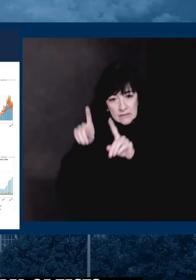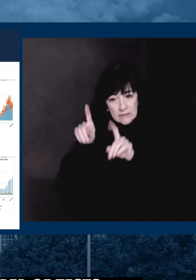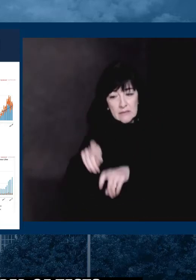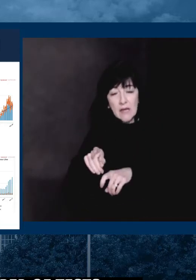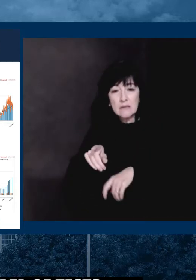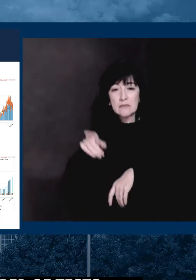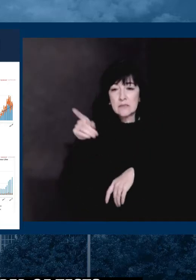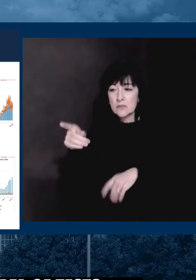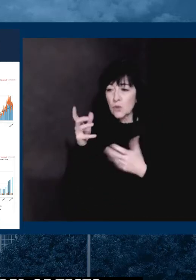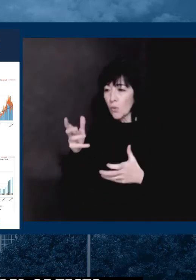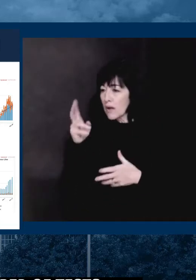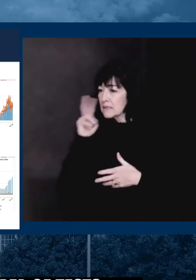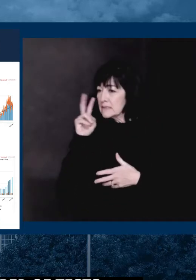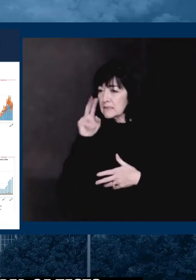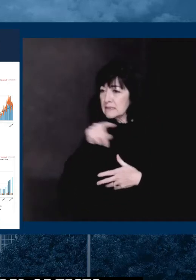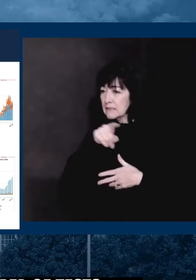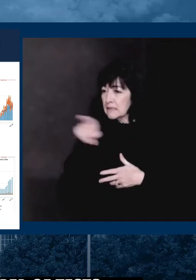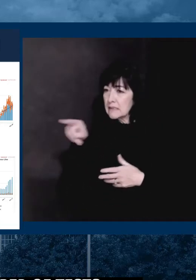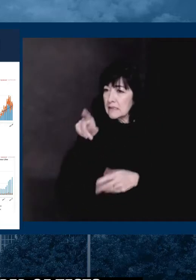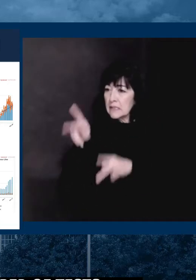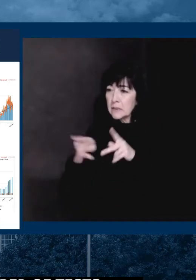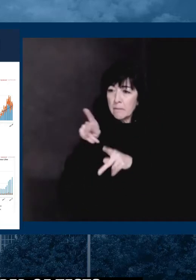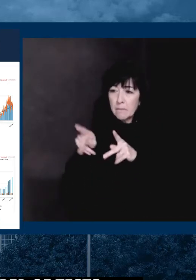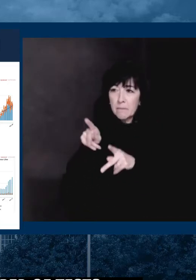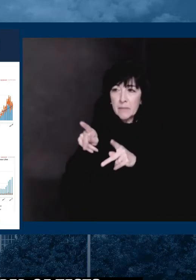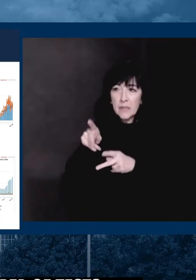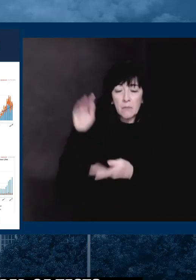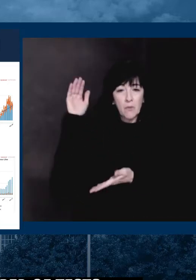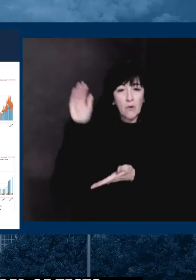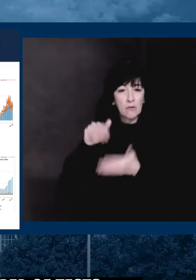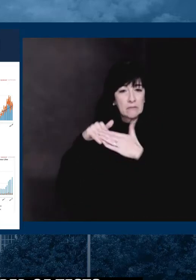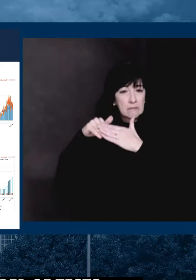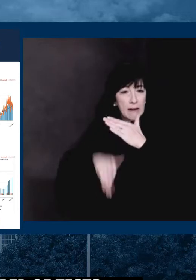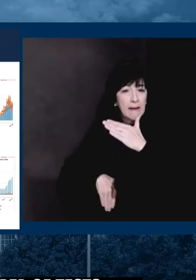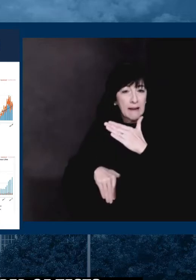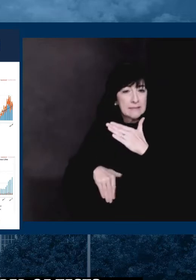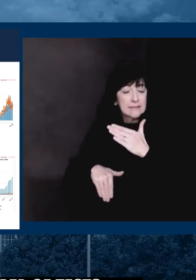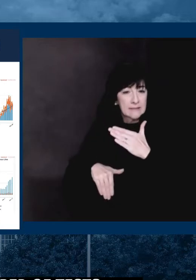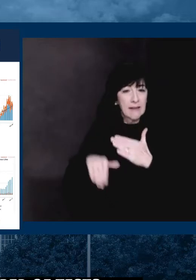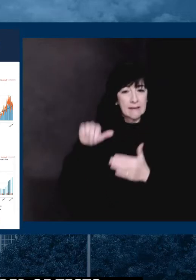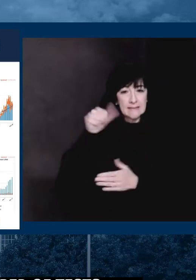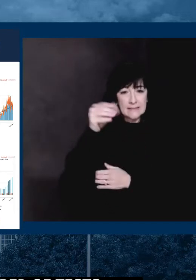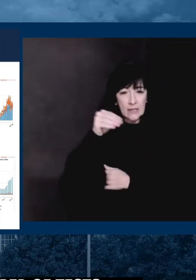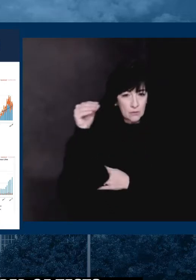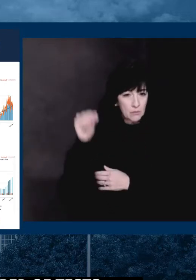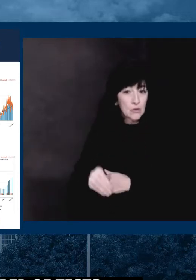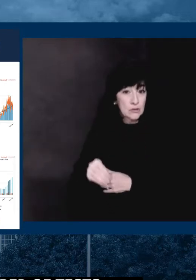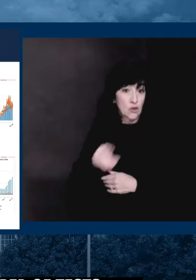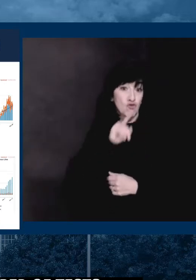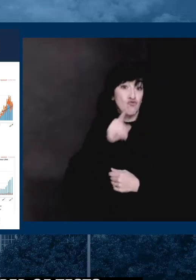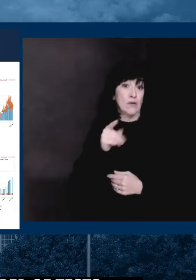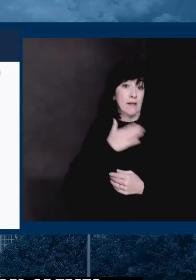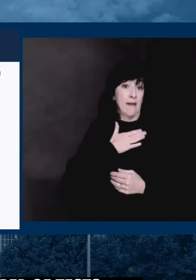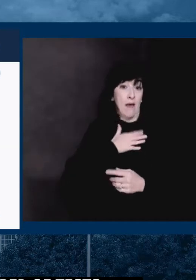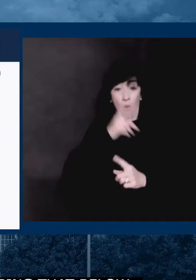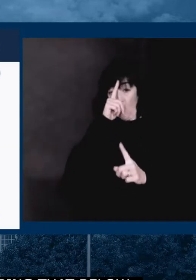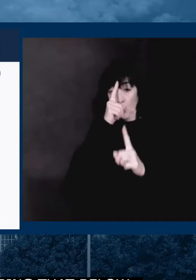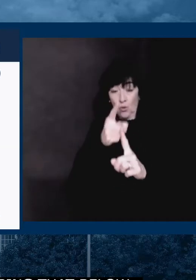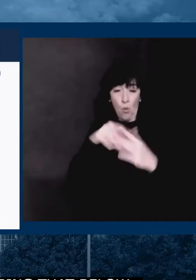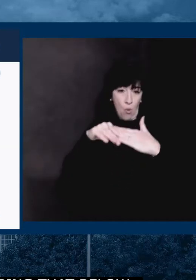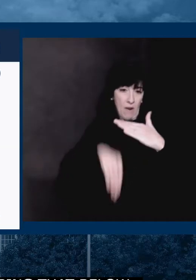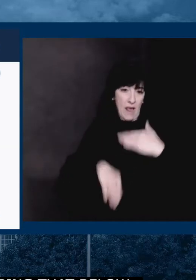10%. We want to be below 5% on that, so we still have some work to do there. On the data dashboard